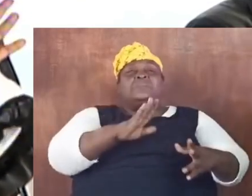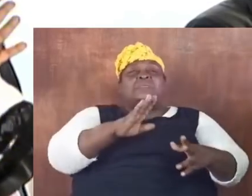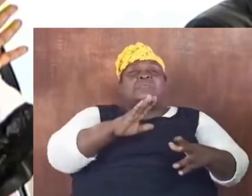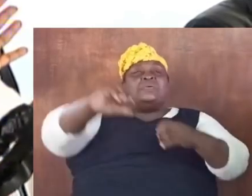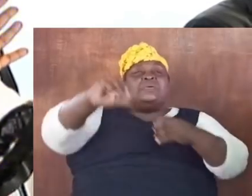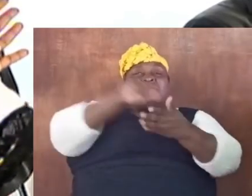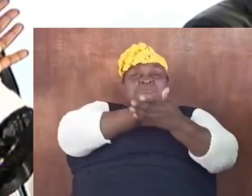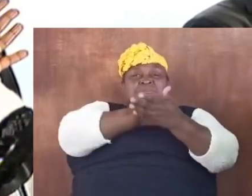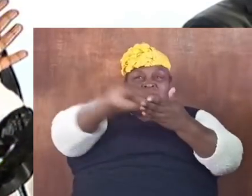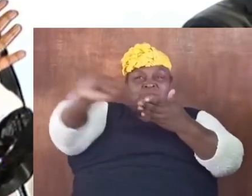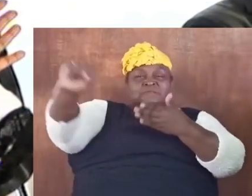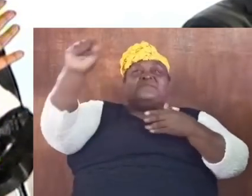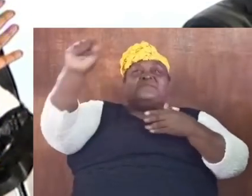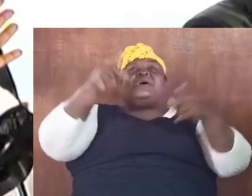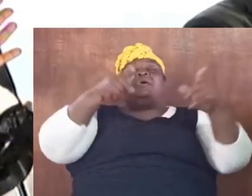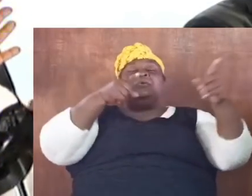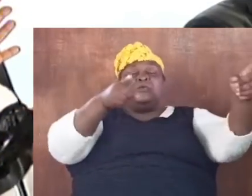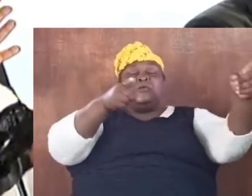Sanctify him.